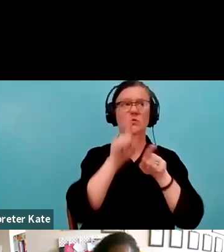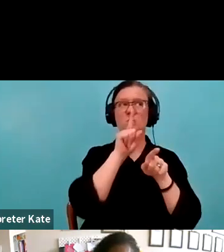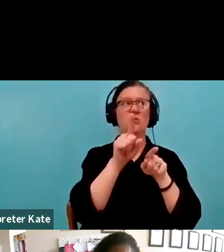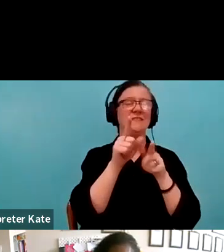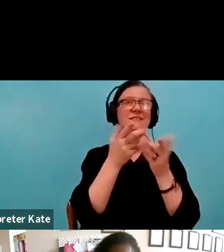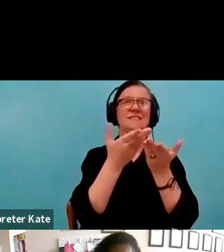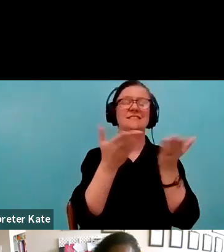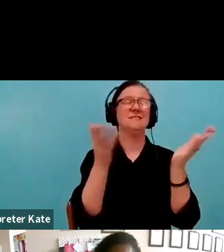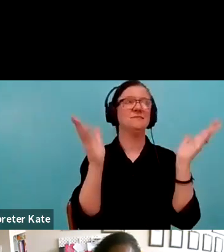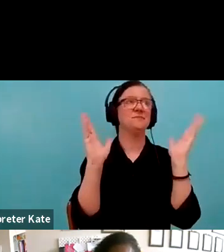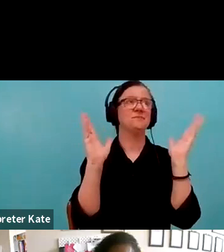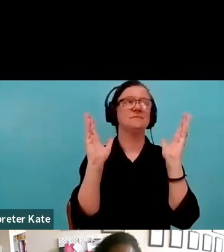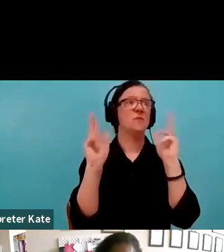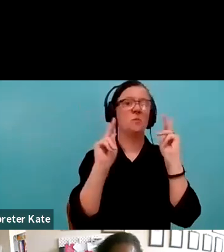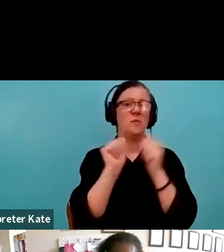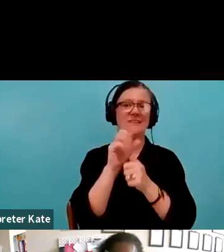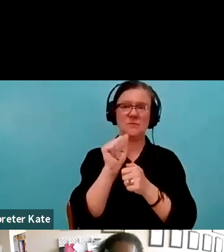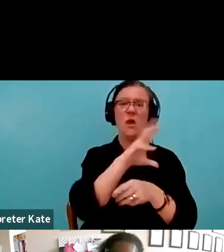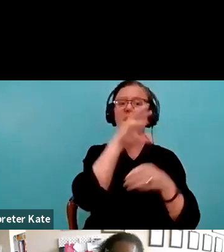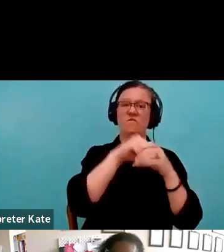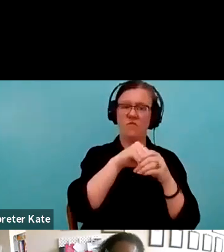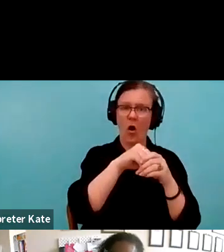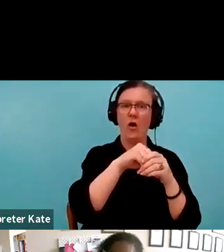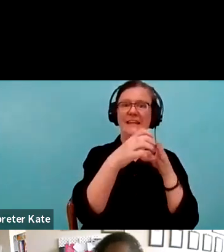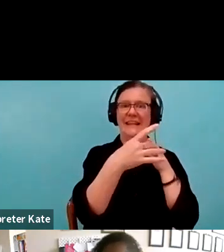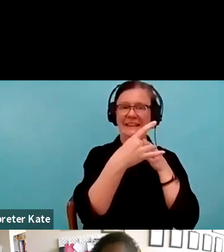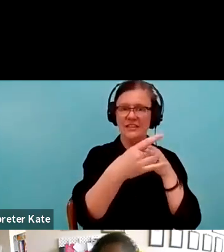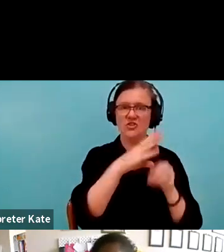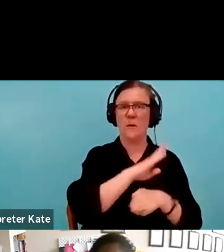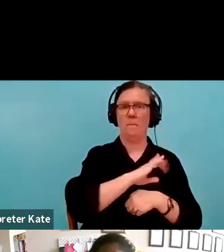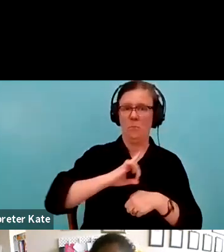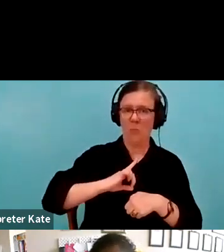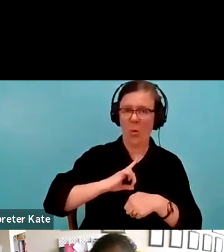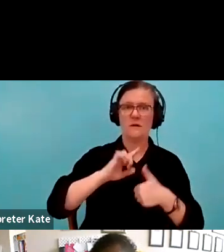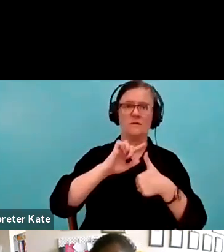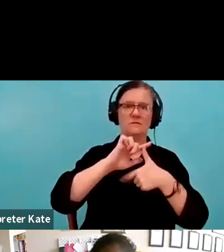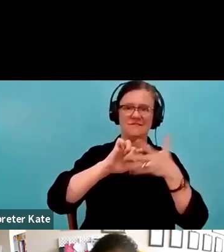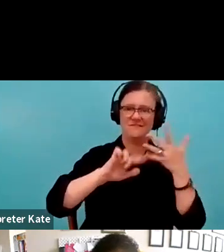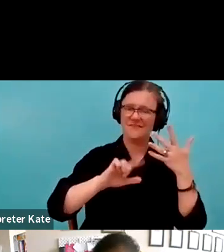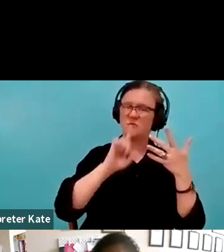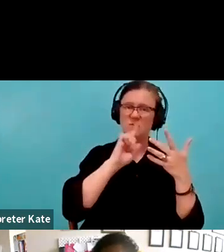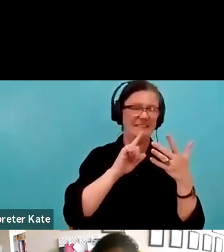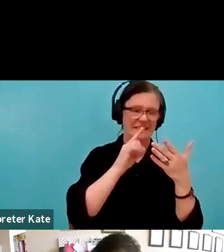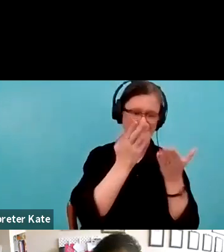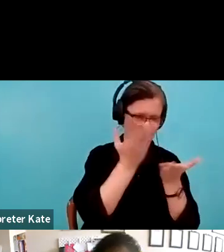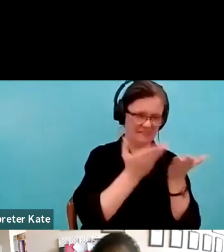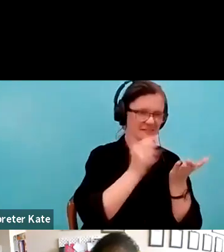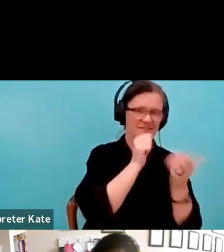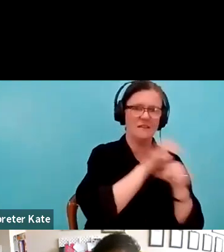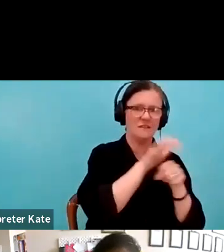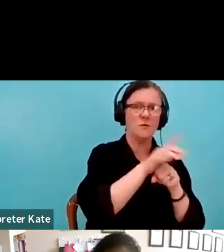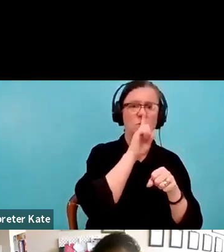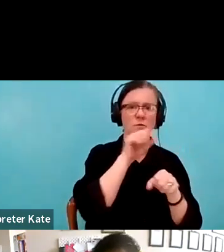of lack of people with disabilities in leadership positions, like on nonprofit boards, because that is totally aligned with what